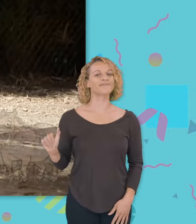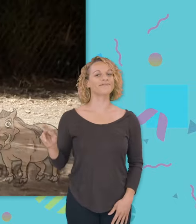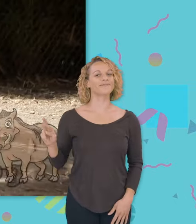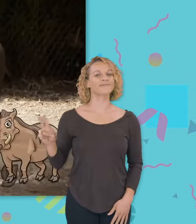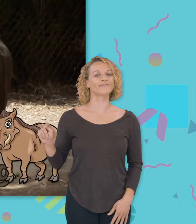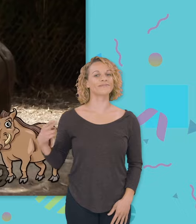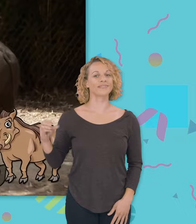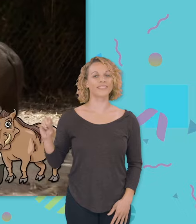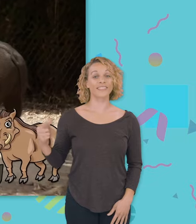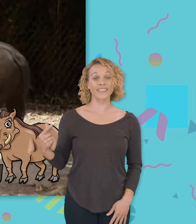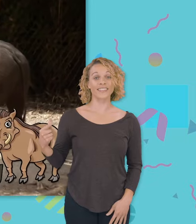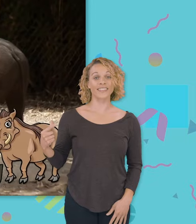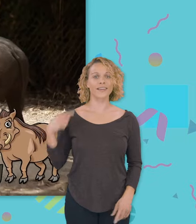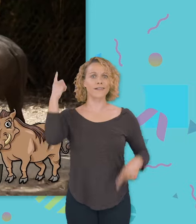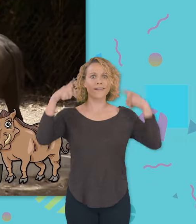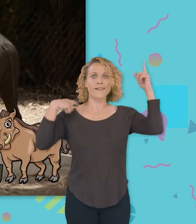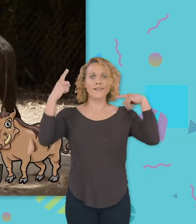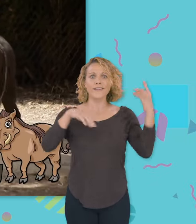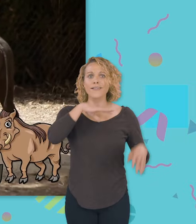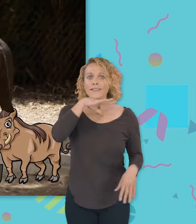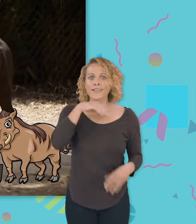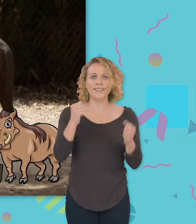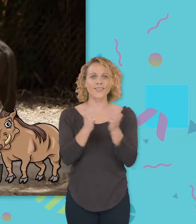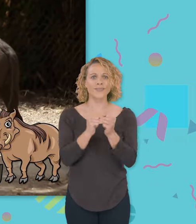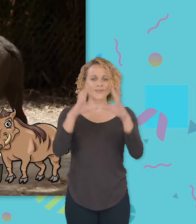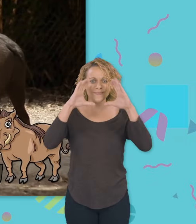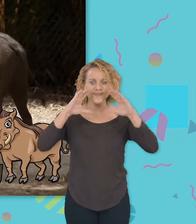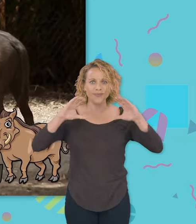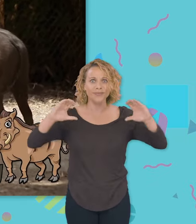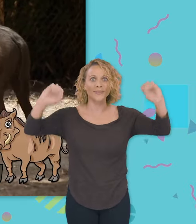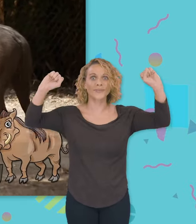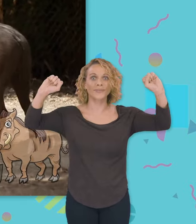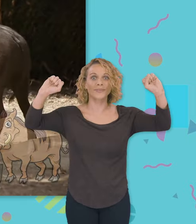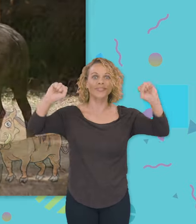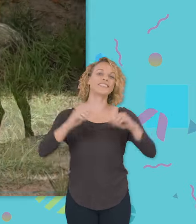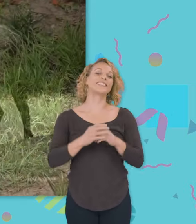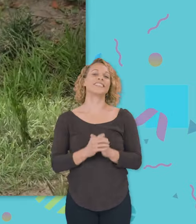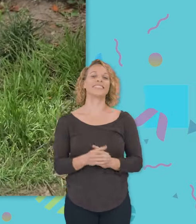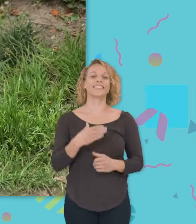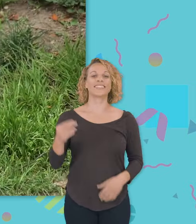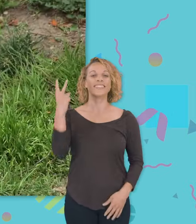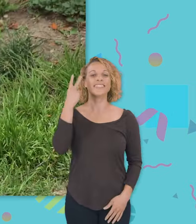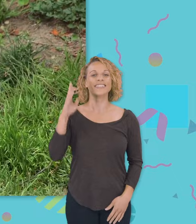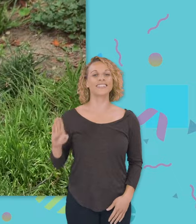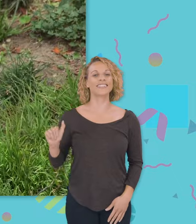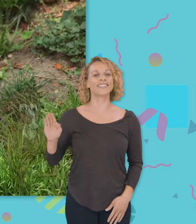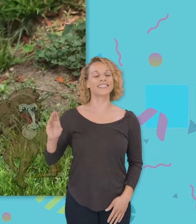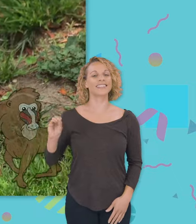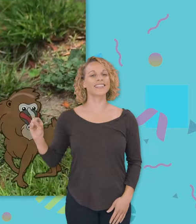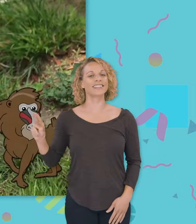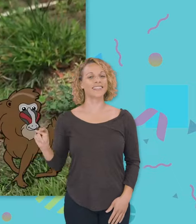a warthog, a wild pig with big old tusks. And I see